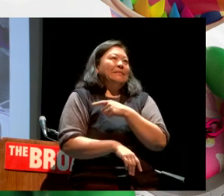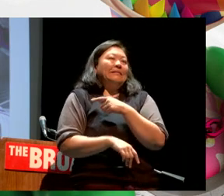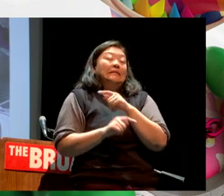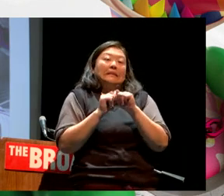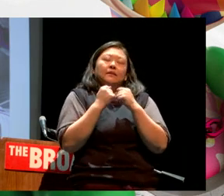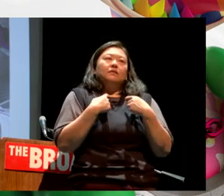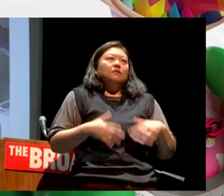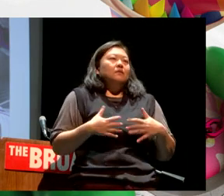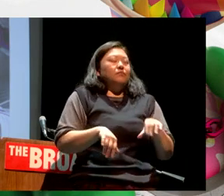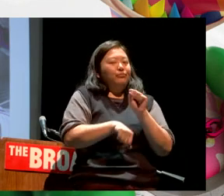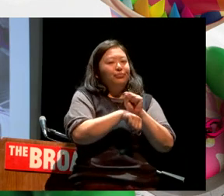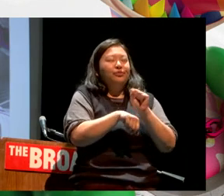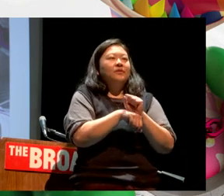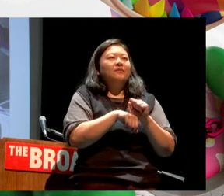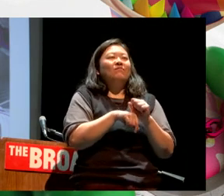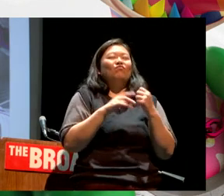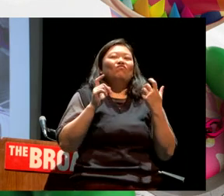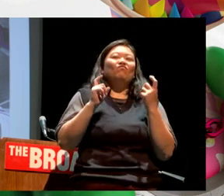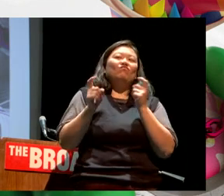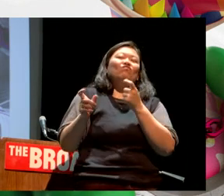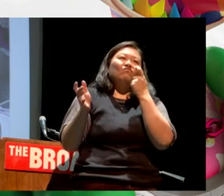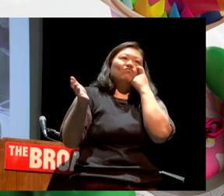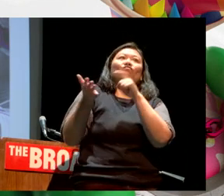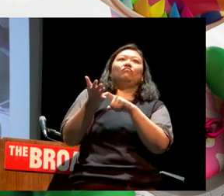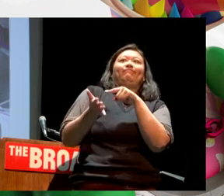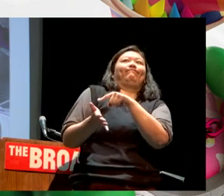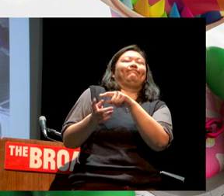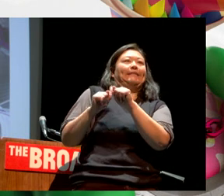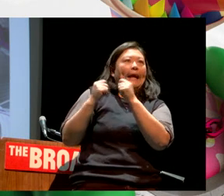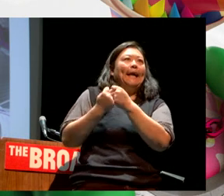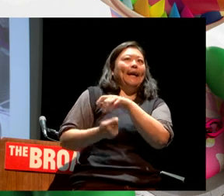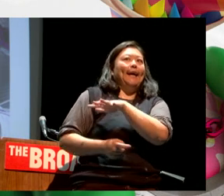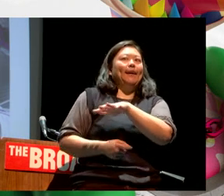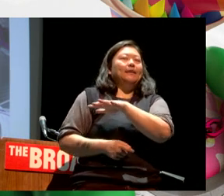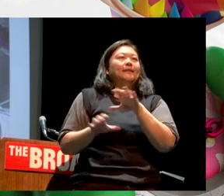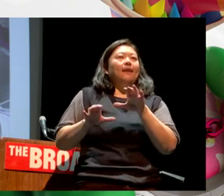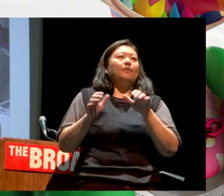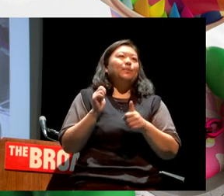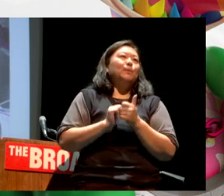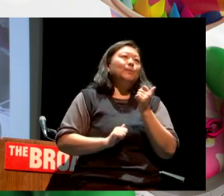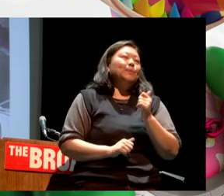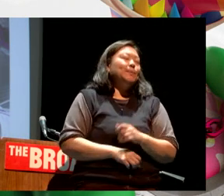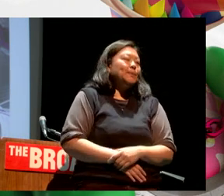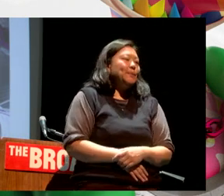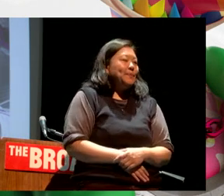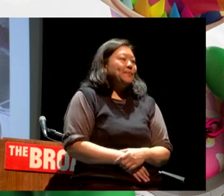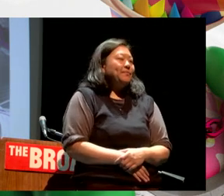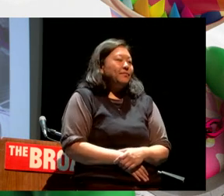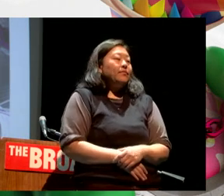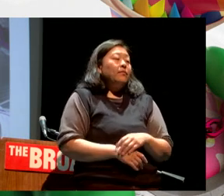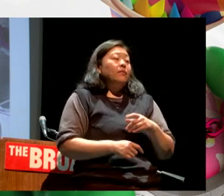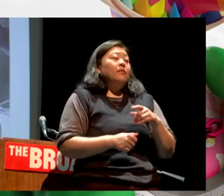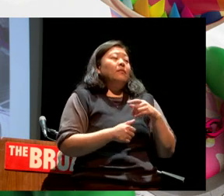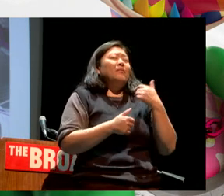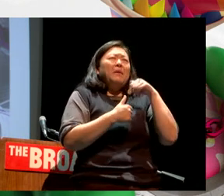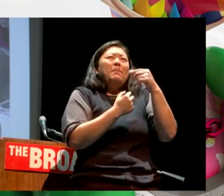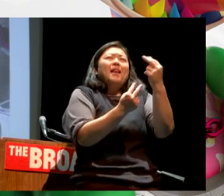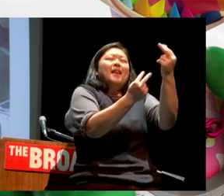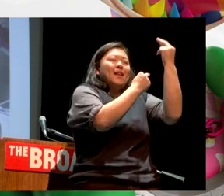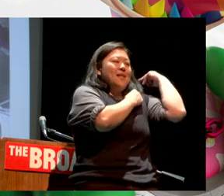being sent. We're all happy about what we did. I think the last one we did was the dub hat, I think, were the last piece of